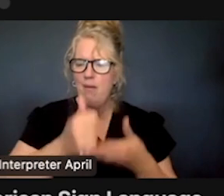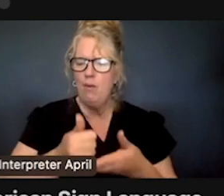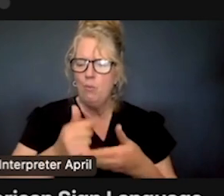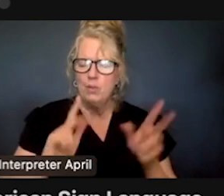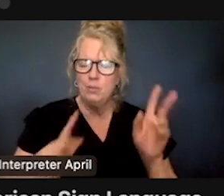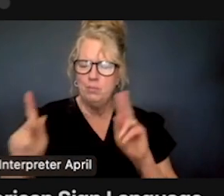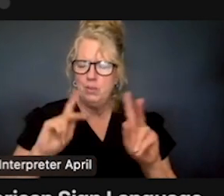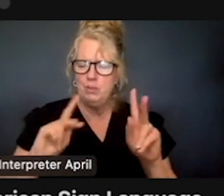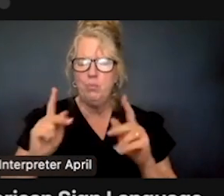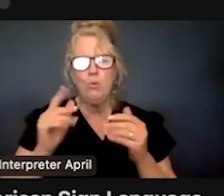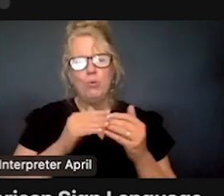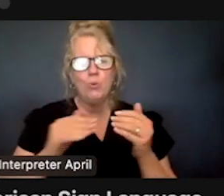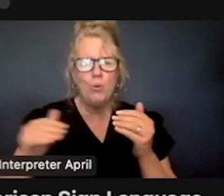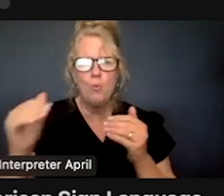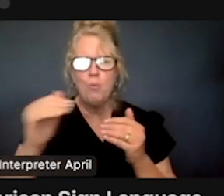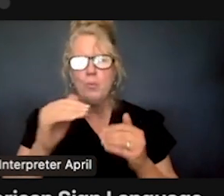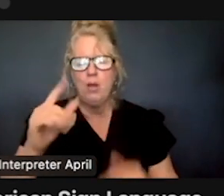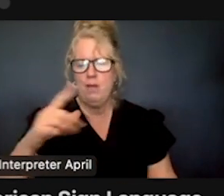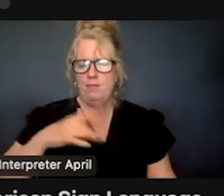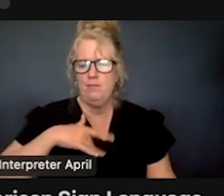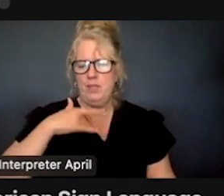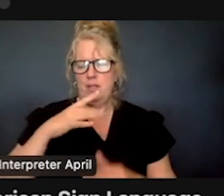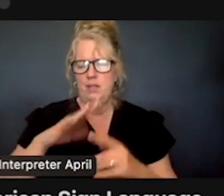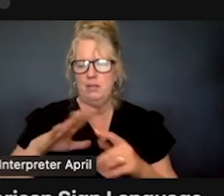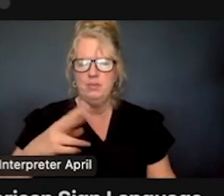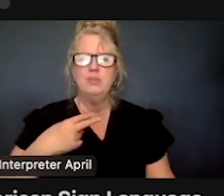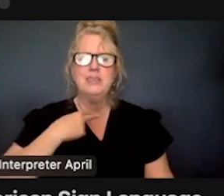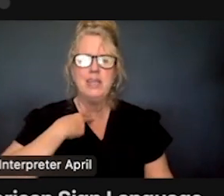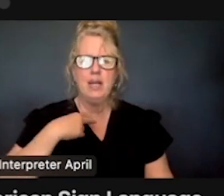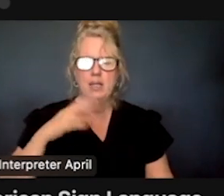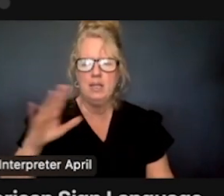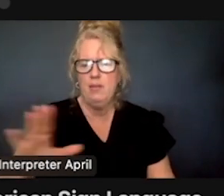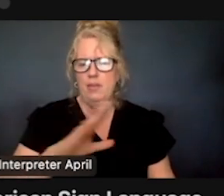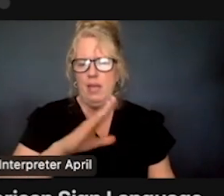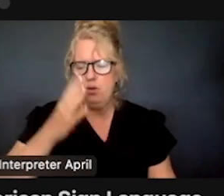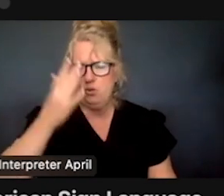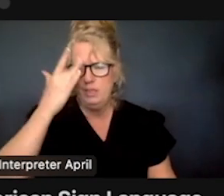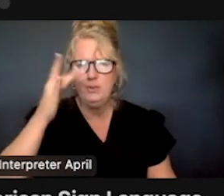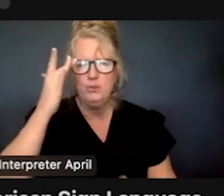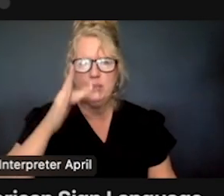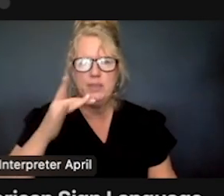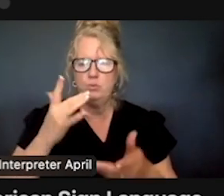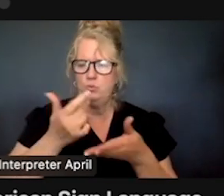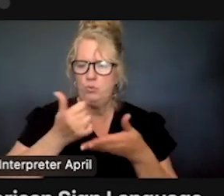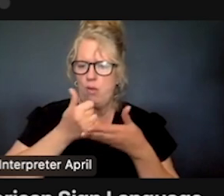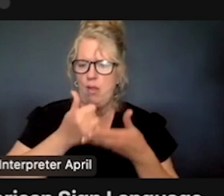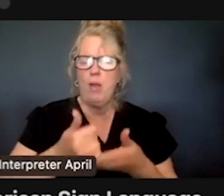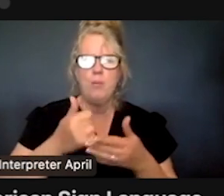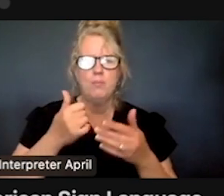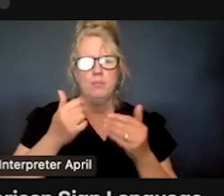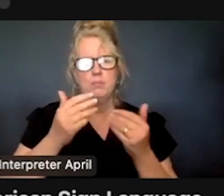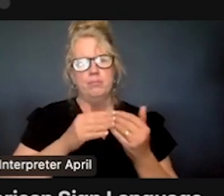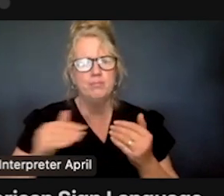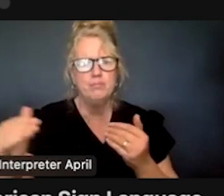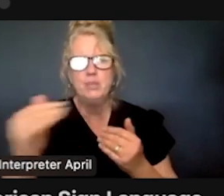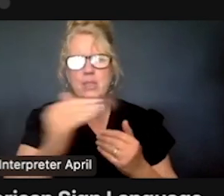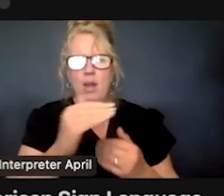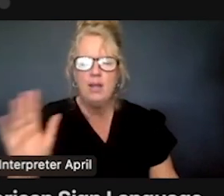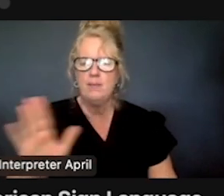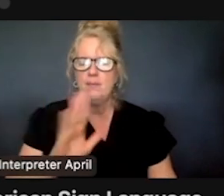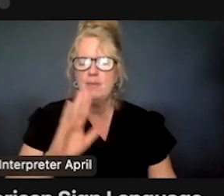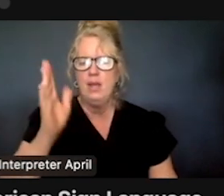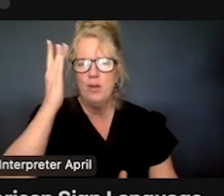go beyond feeling stuck in their illness and helping them to move beyond their illness and